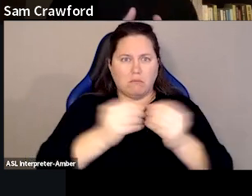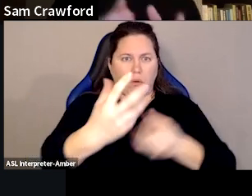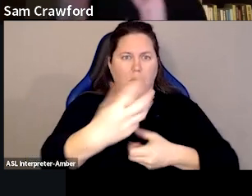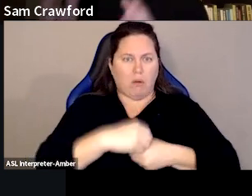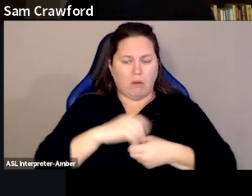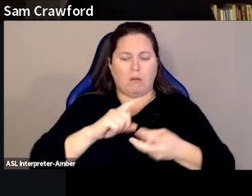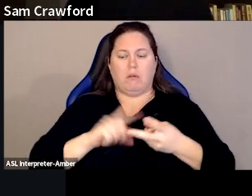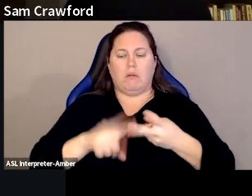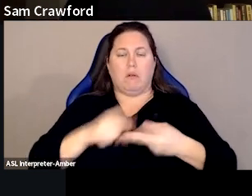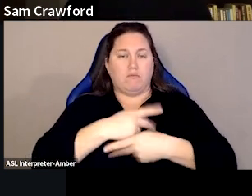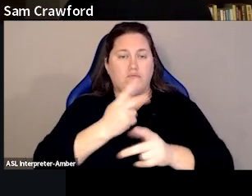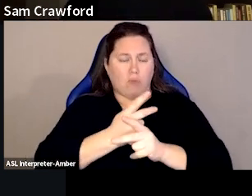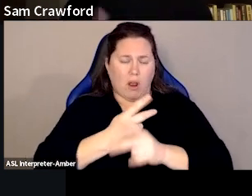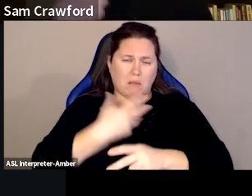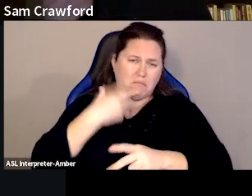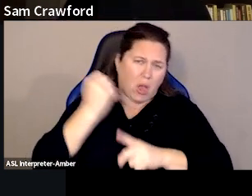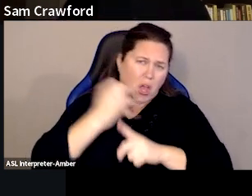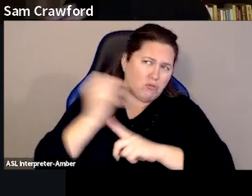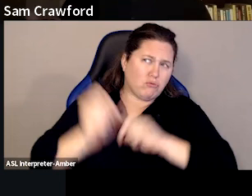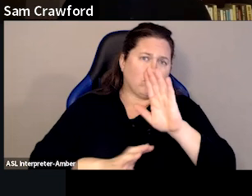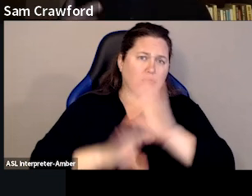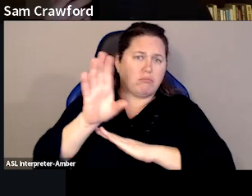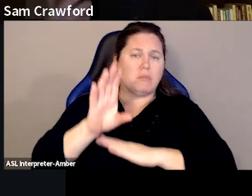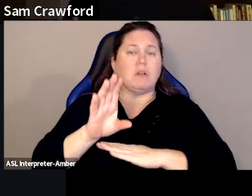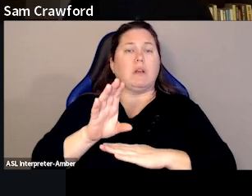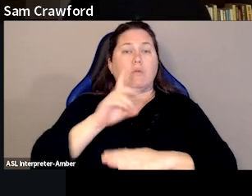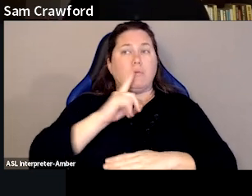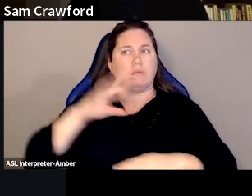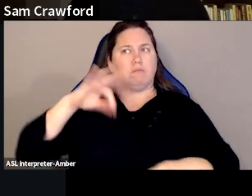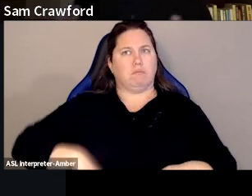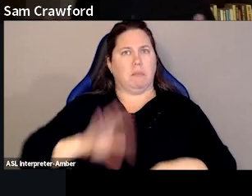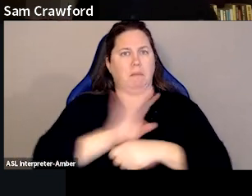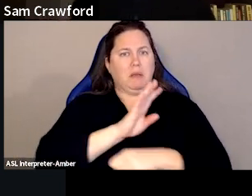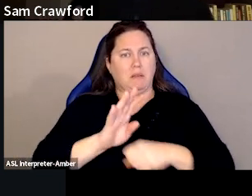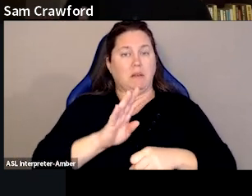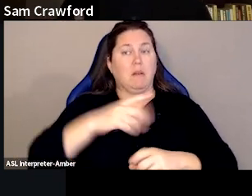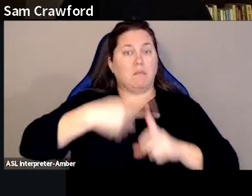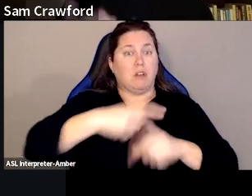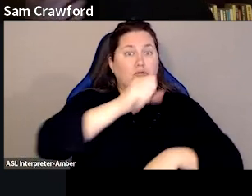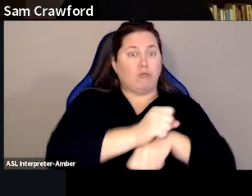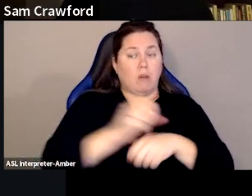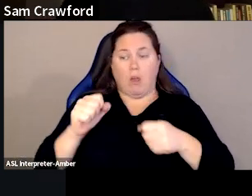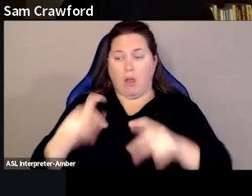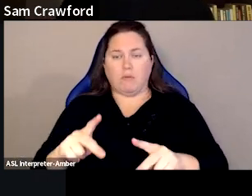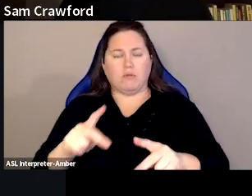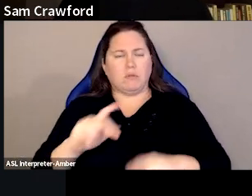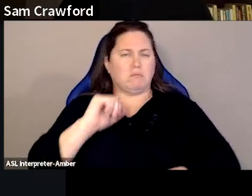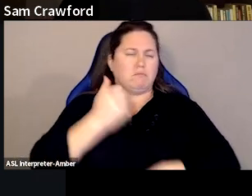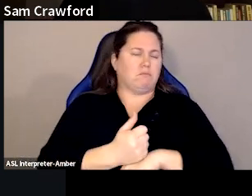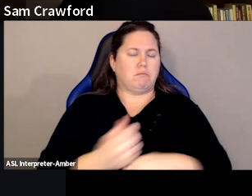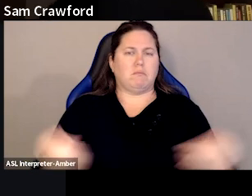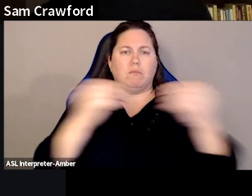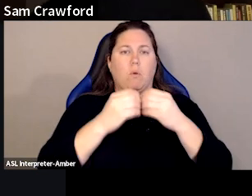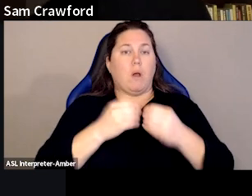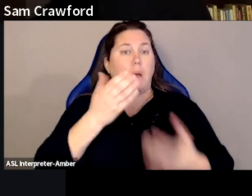for us and for businesses. And it creates more jobs and opportunity, which is probably the opposite of what you may think